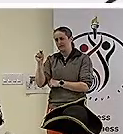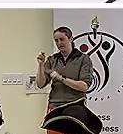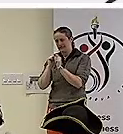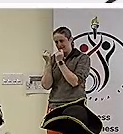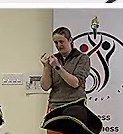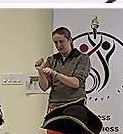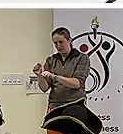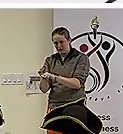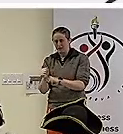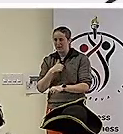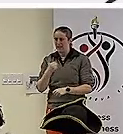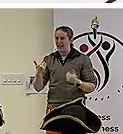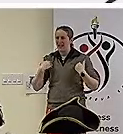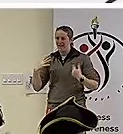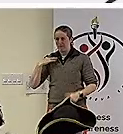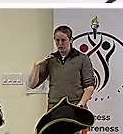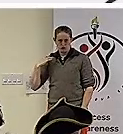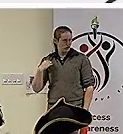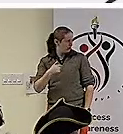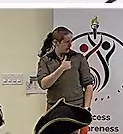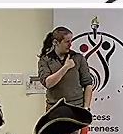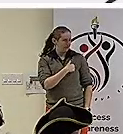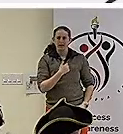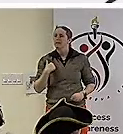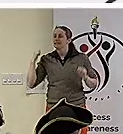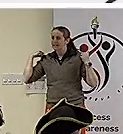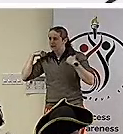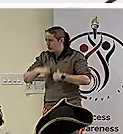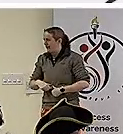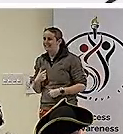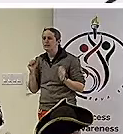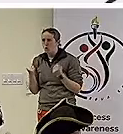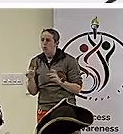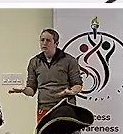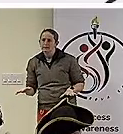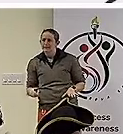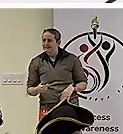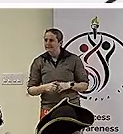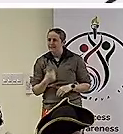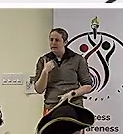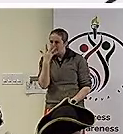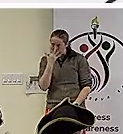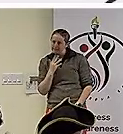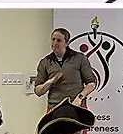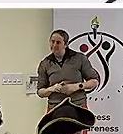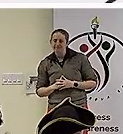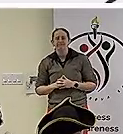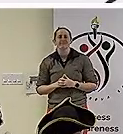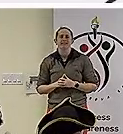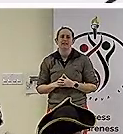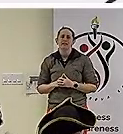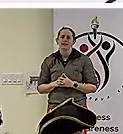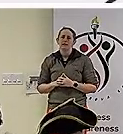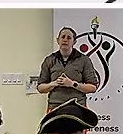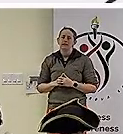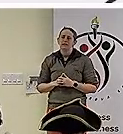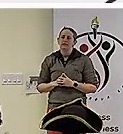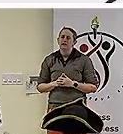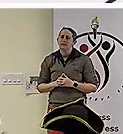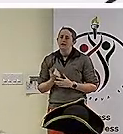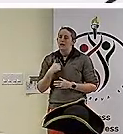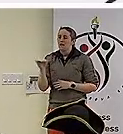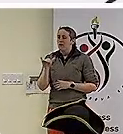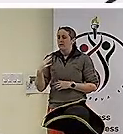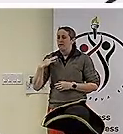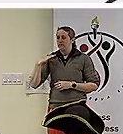have my shirt on here today. You can't see, but it's cold in here, as Sherry said, and I had to wear a jacket. I have also